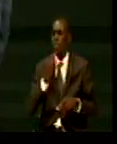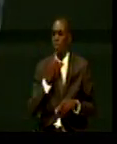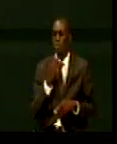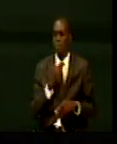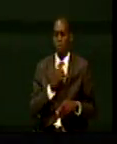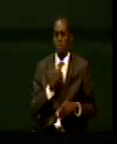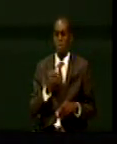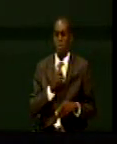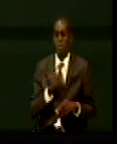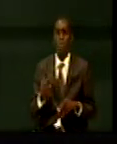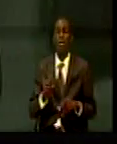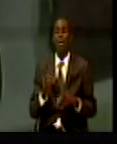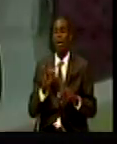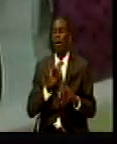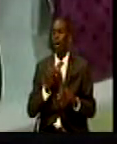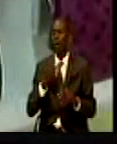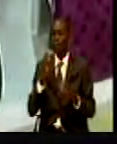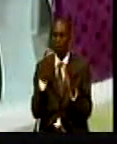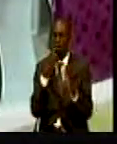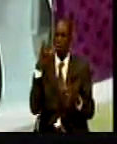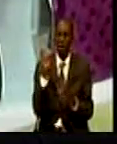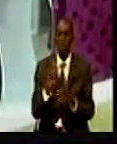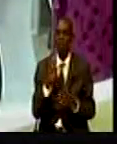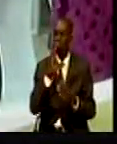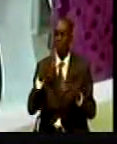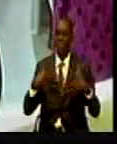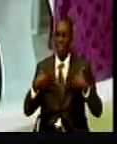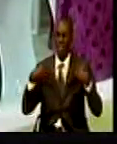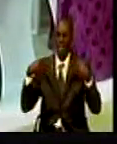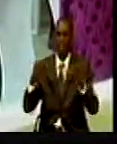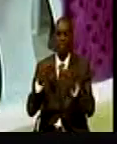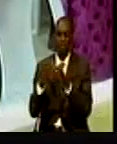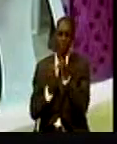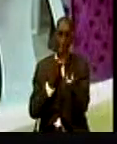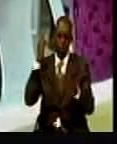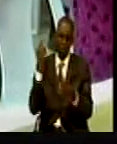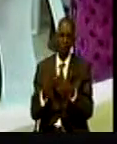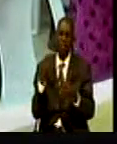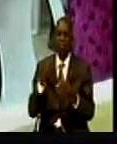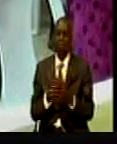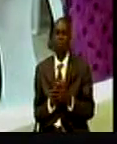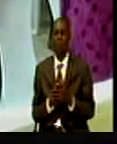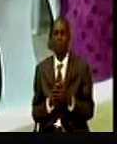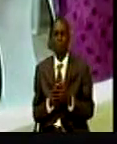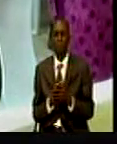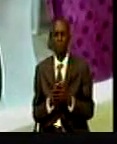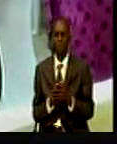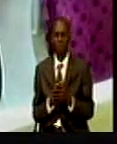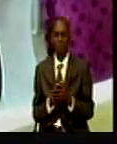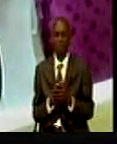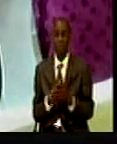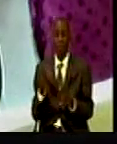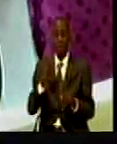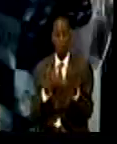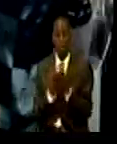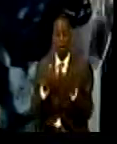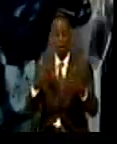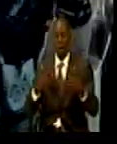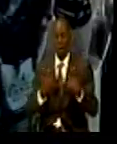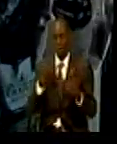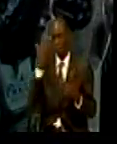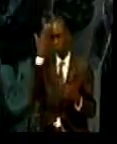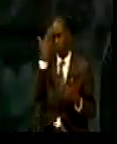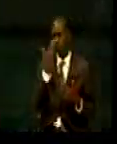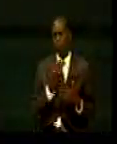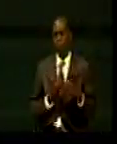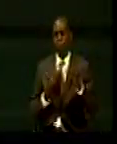problem, I command, be healed in Jesus' name. Those who have stroke or polio